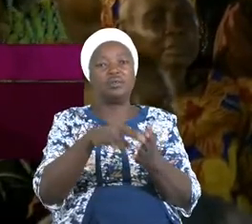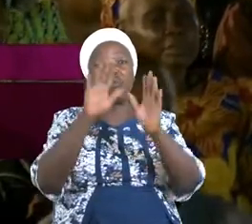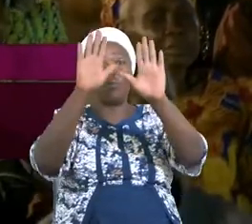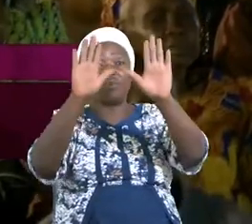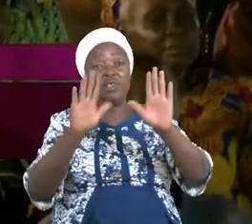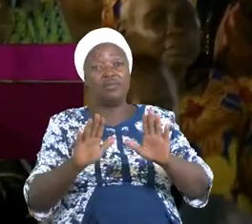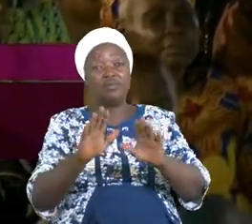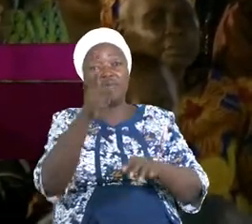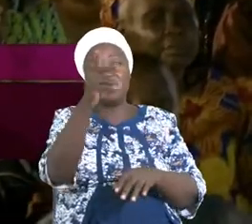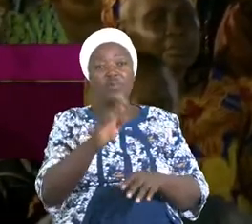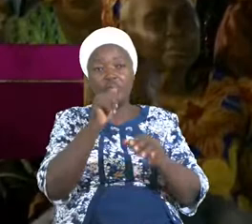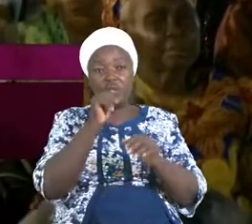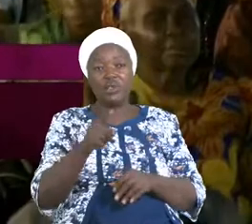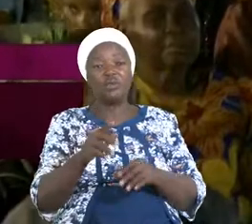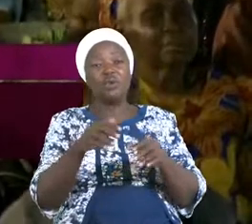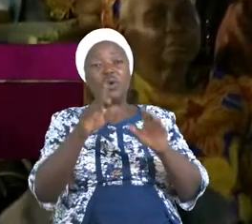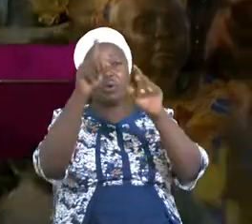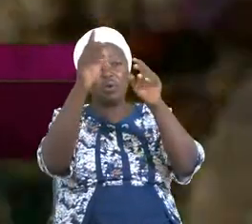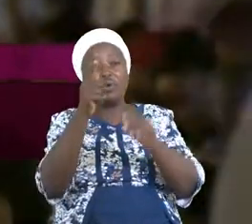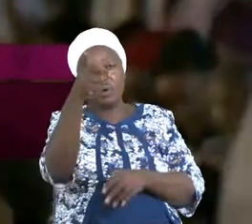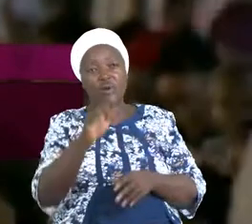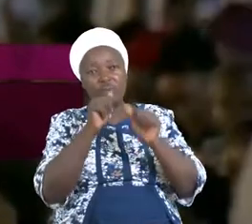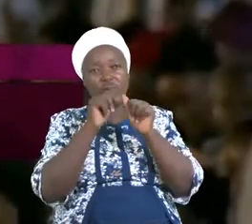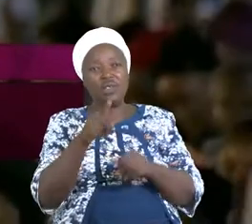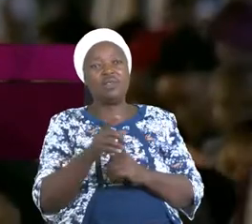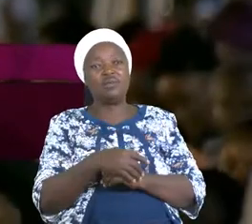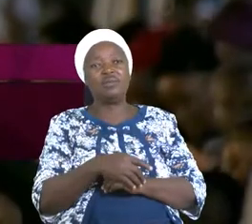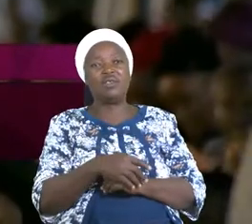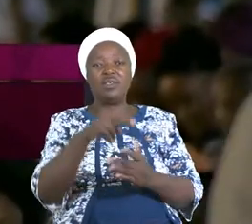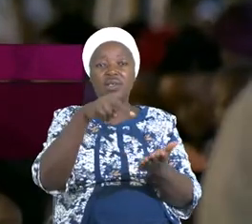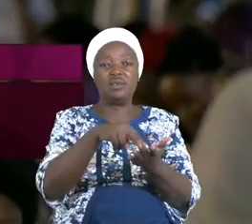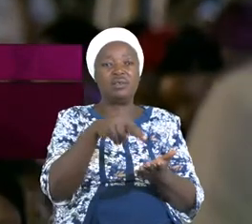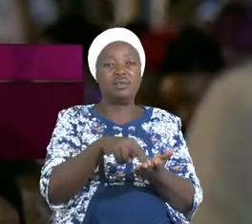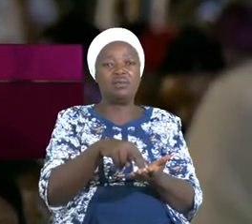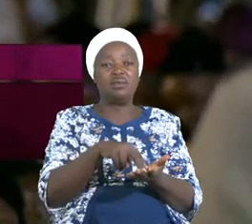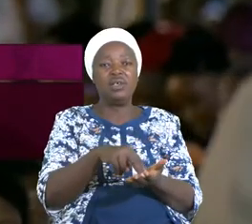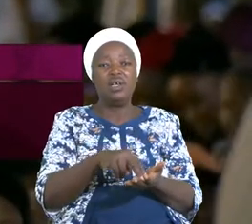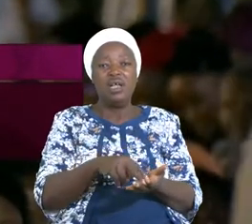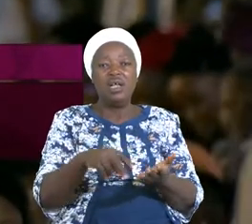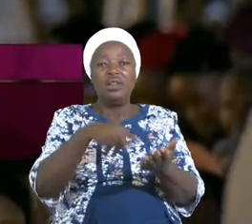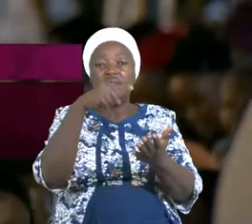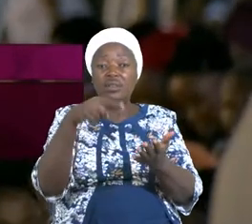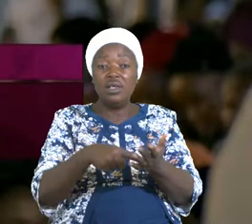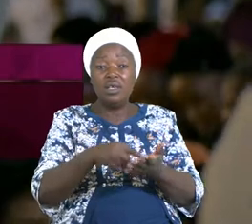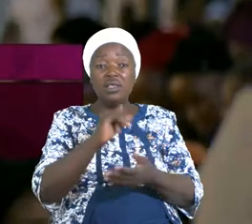you. God bless you. Stand up. Stand up. This is your